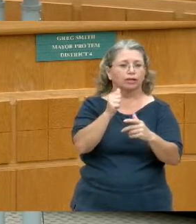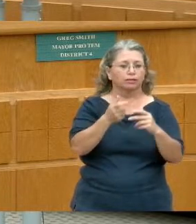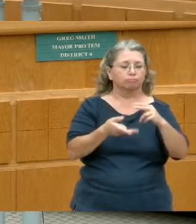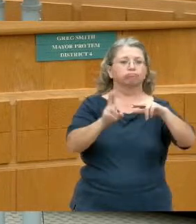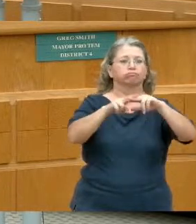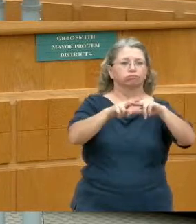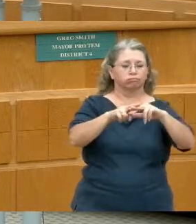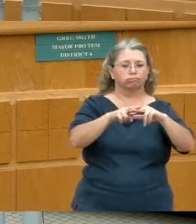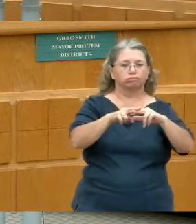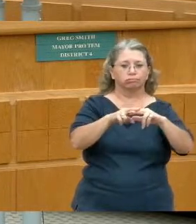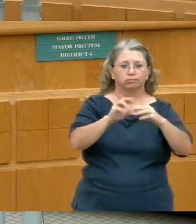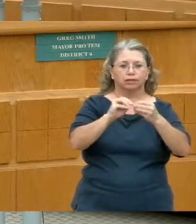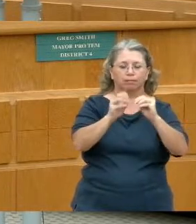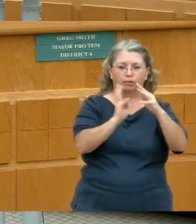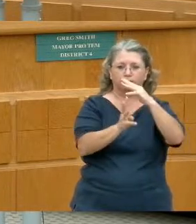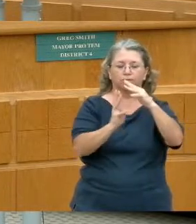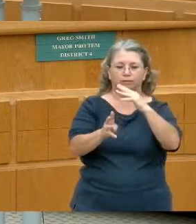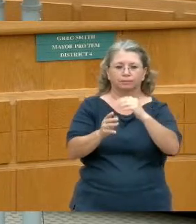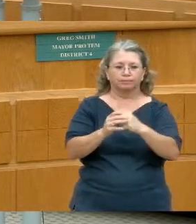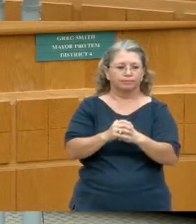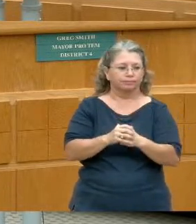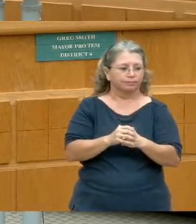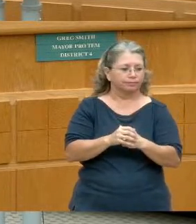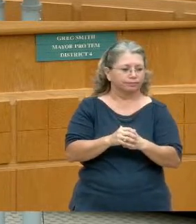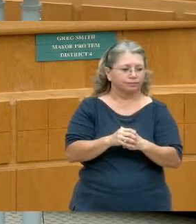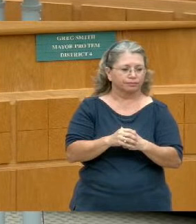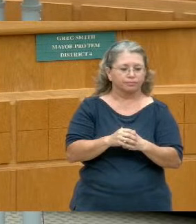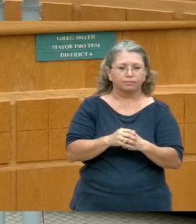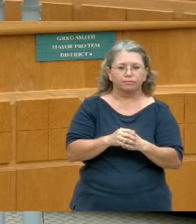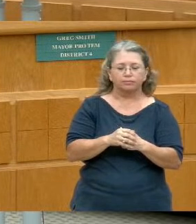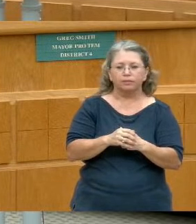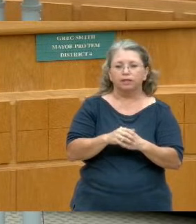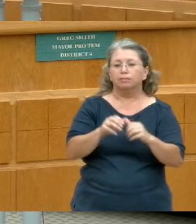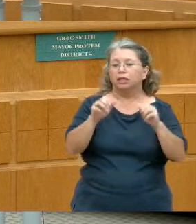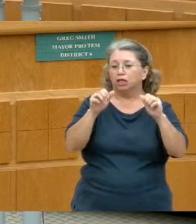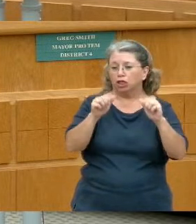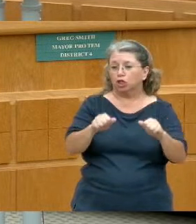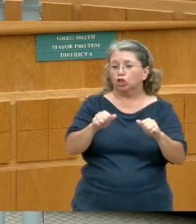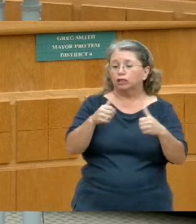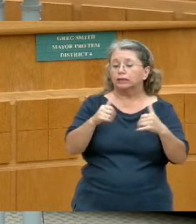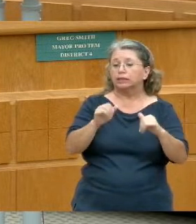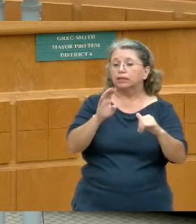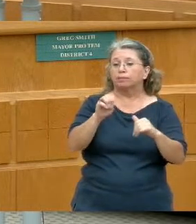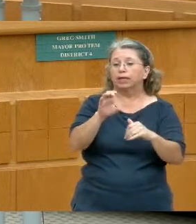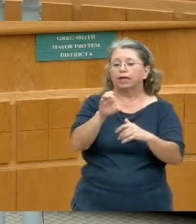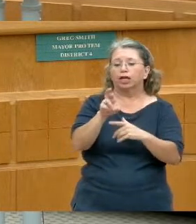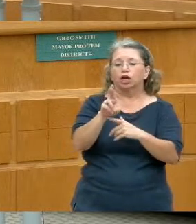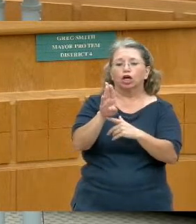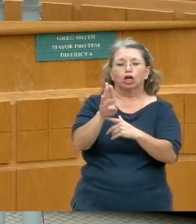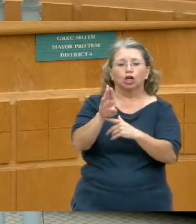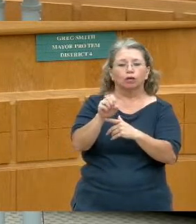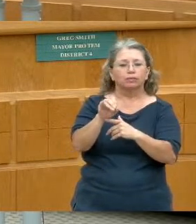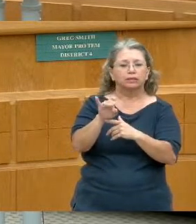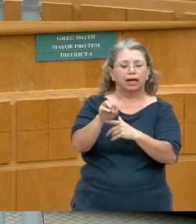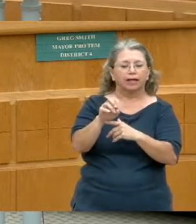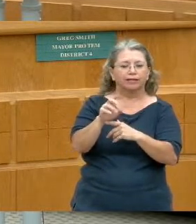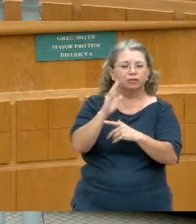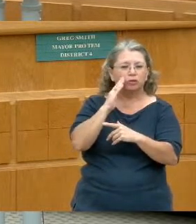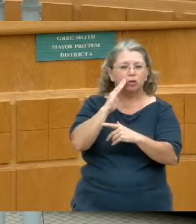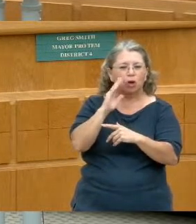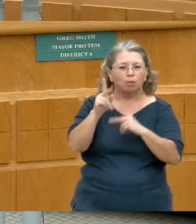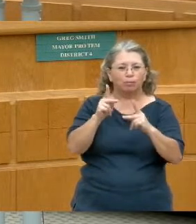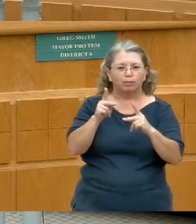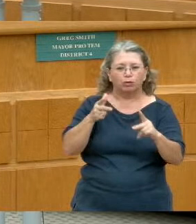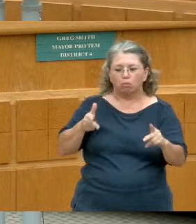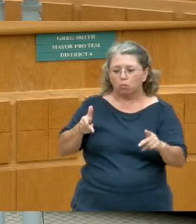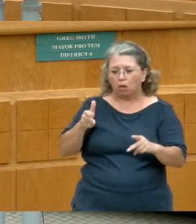this for a moment, and some other people suggested, well, maybe that's curbside that's causing that. It's kind of hard to get curbside from a store in